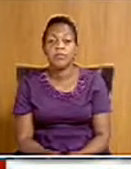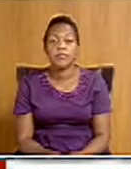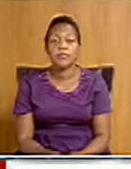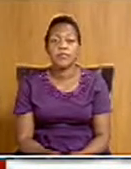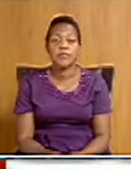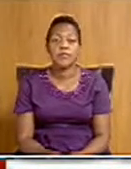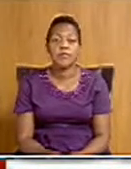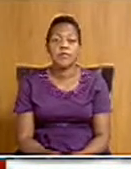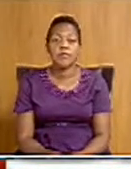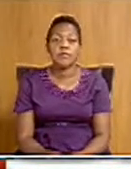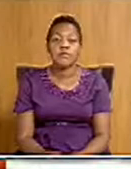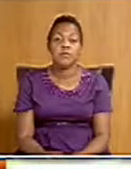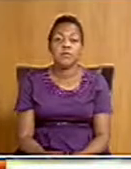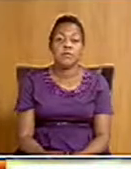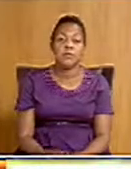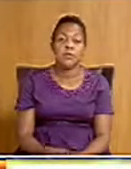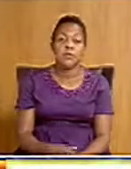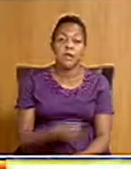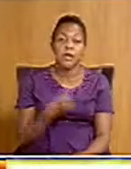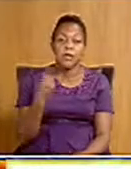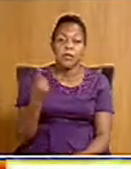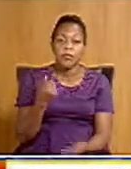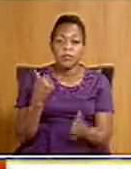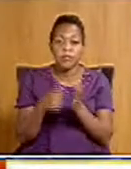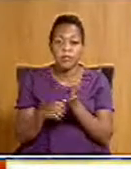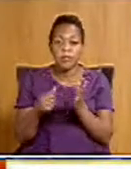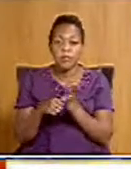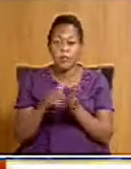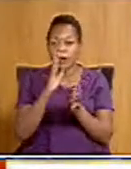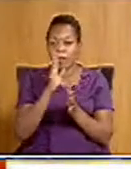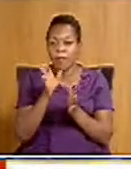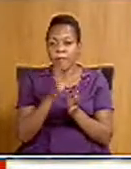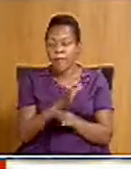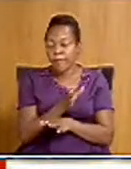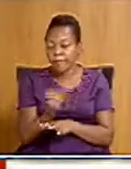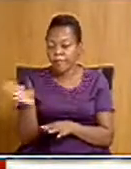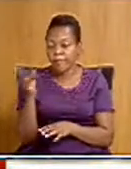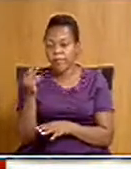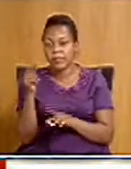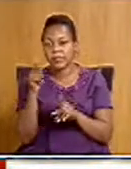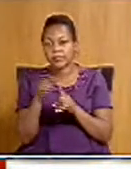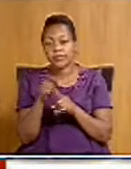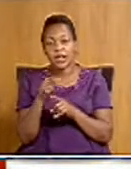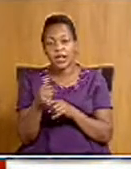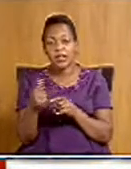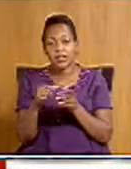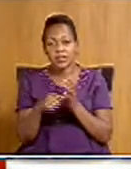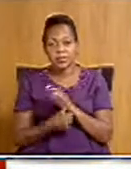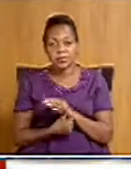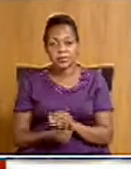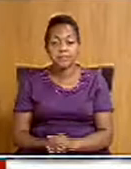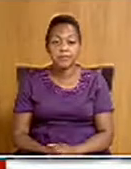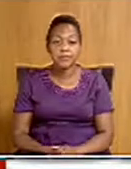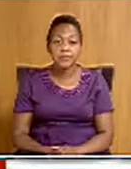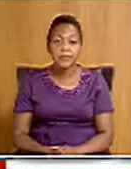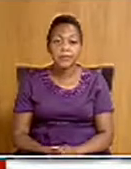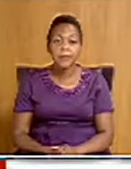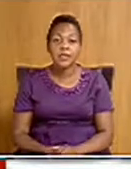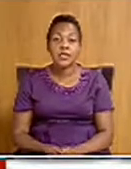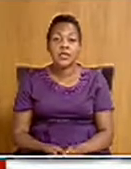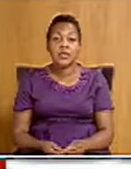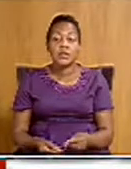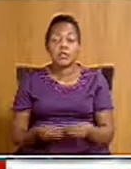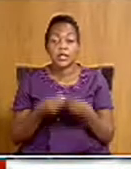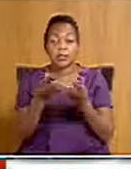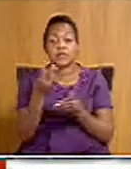The only prohibition will be to divert the money to non-mission areas. The allocations will be grants to the